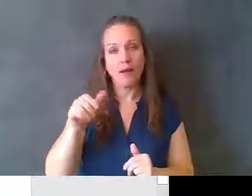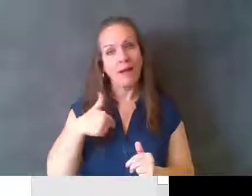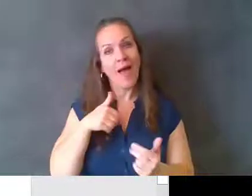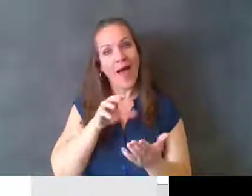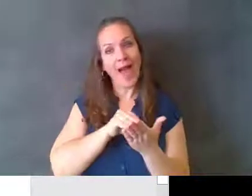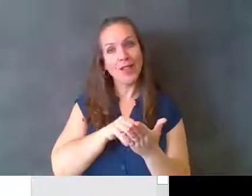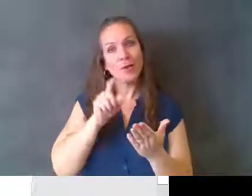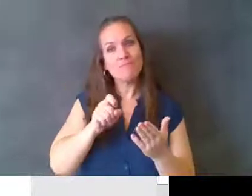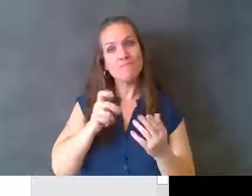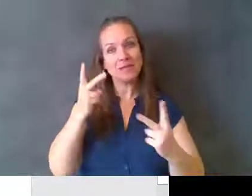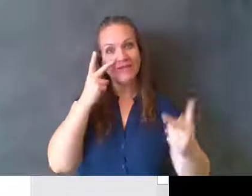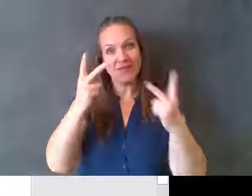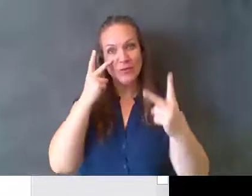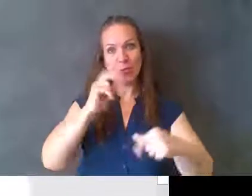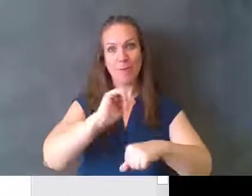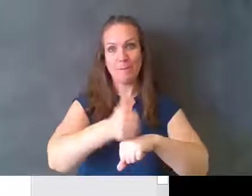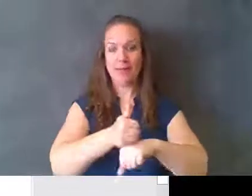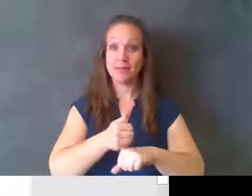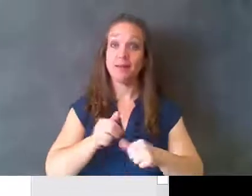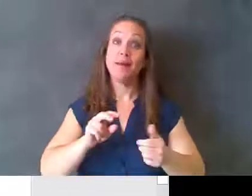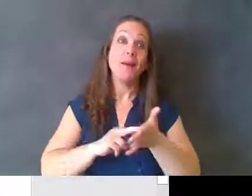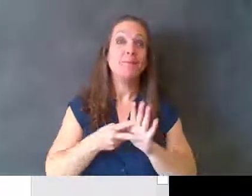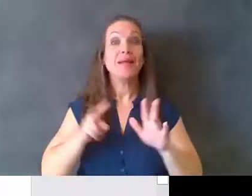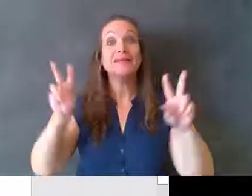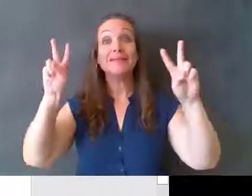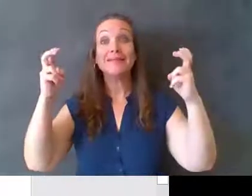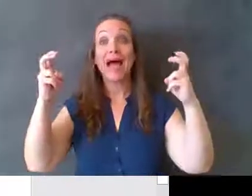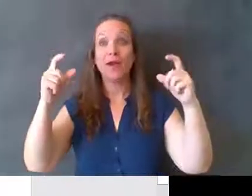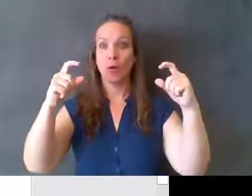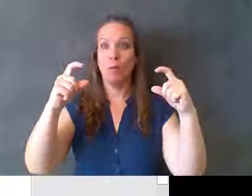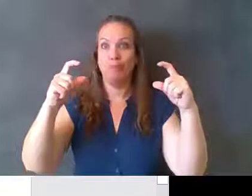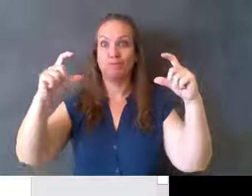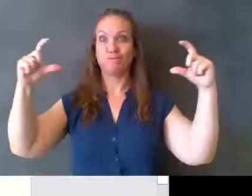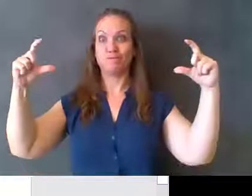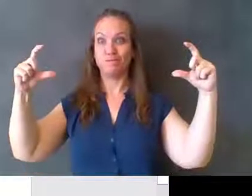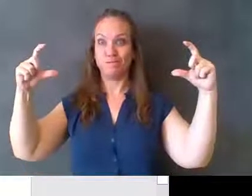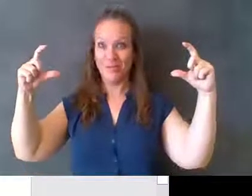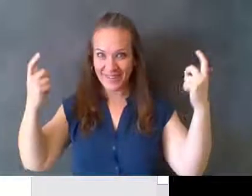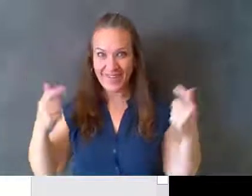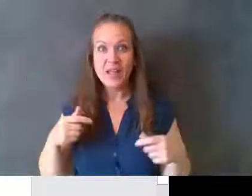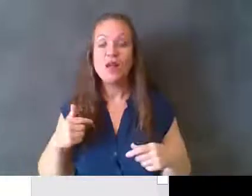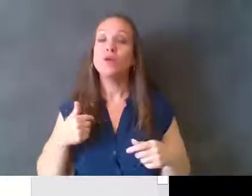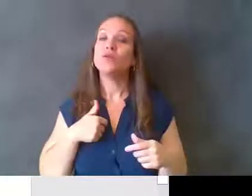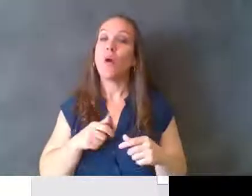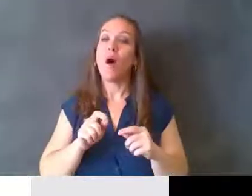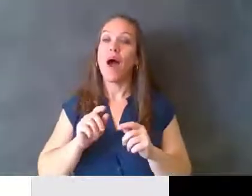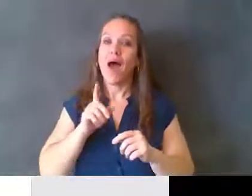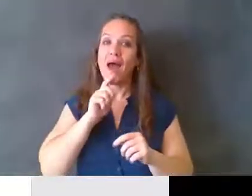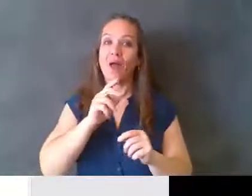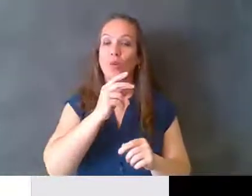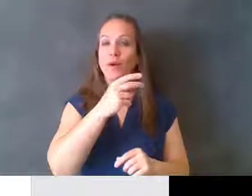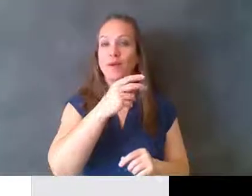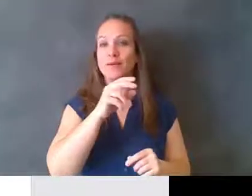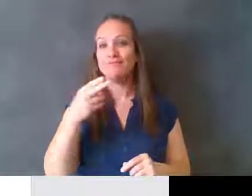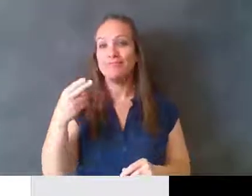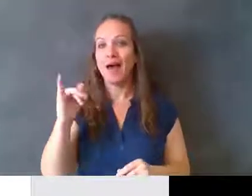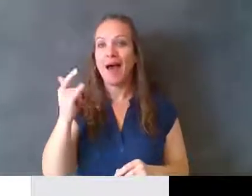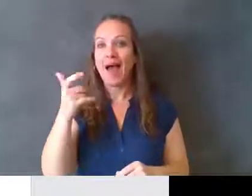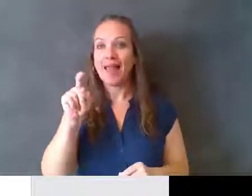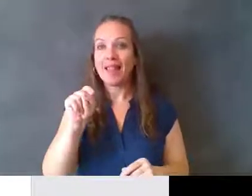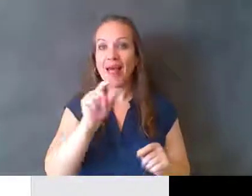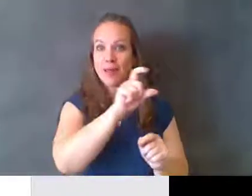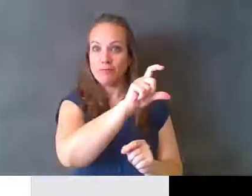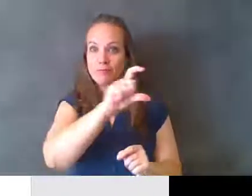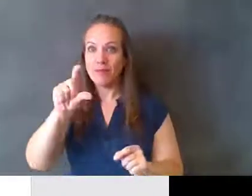document. So I knew my title needed to be bigger, so I would come in here and manually change my title size, make it a larger